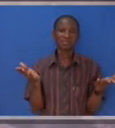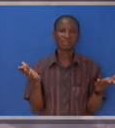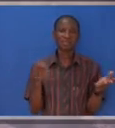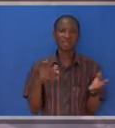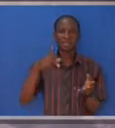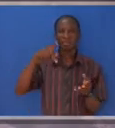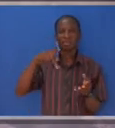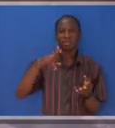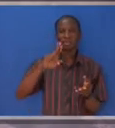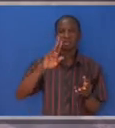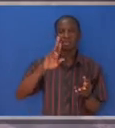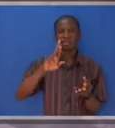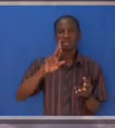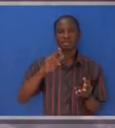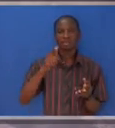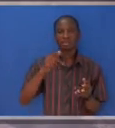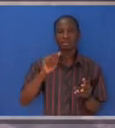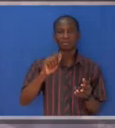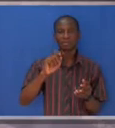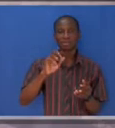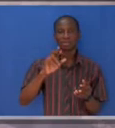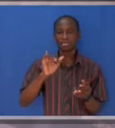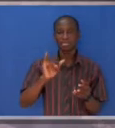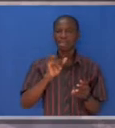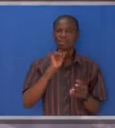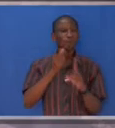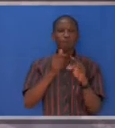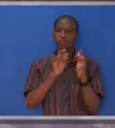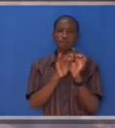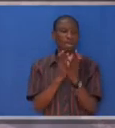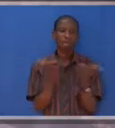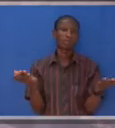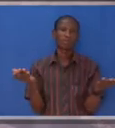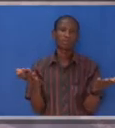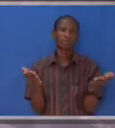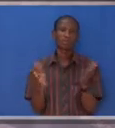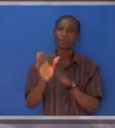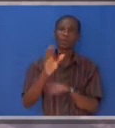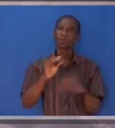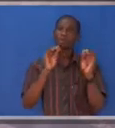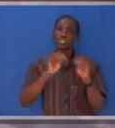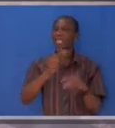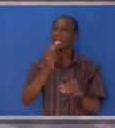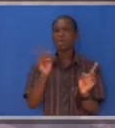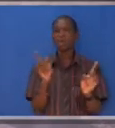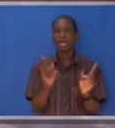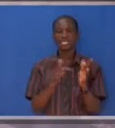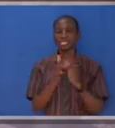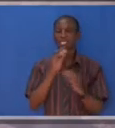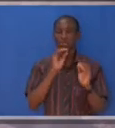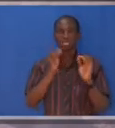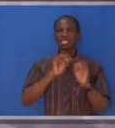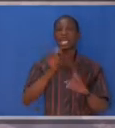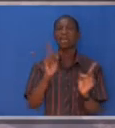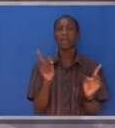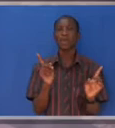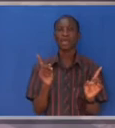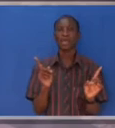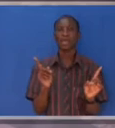is not a Bible teaching. It is not a teaching from God Almighty. It is not a teaching from Jesus Christ, the